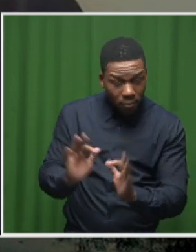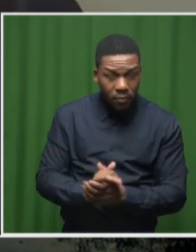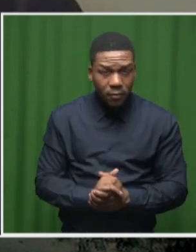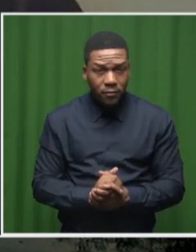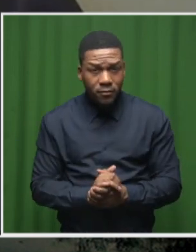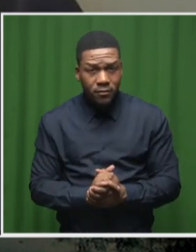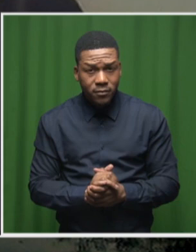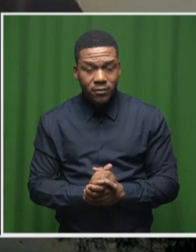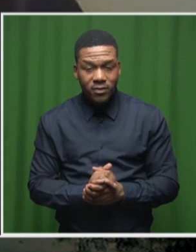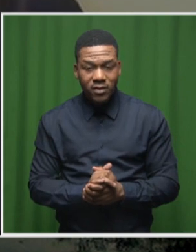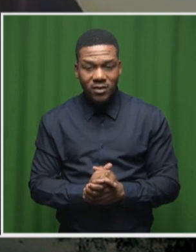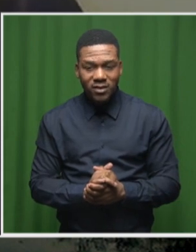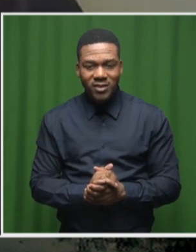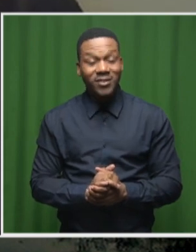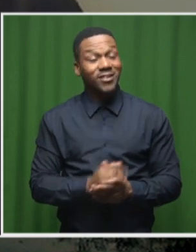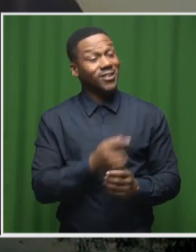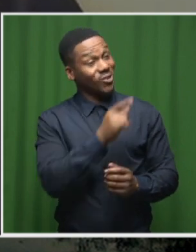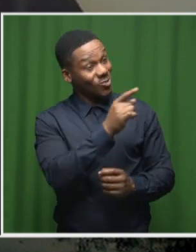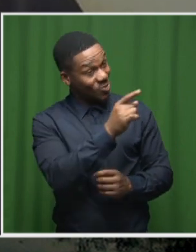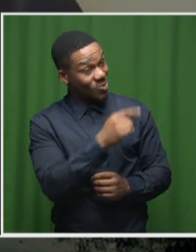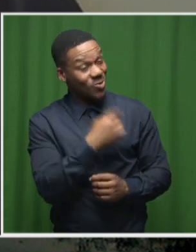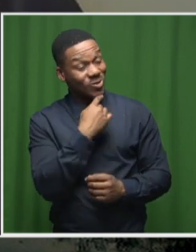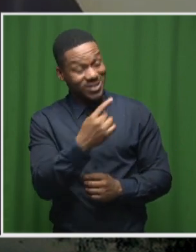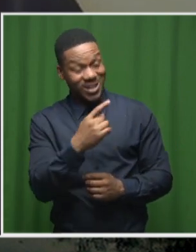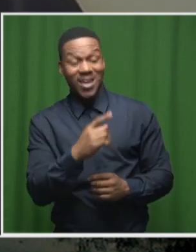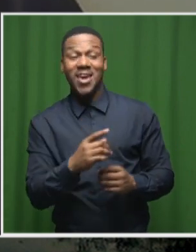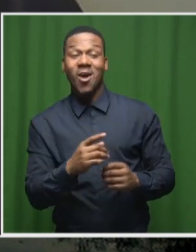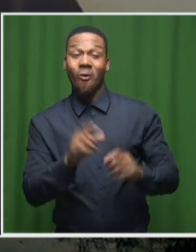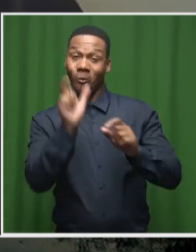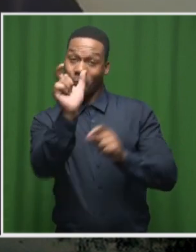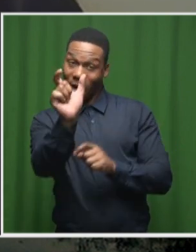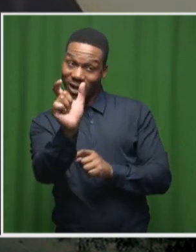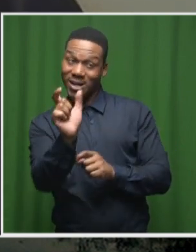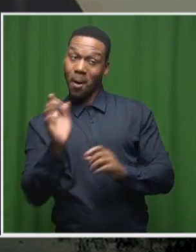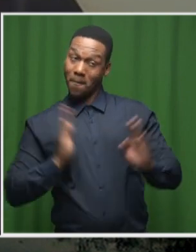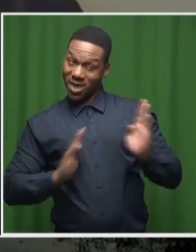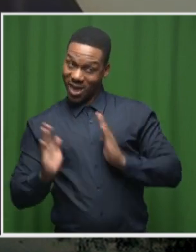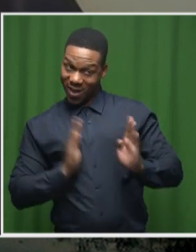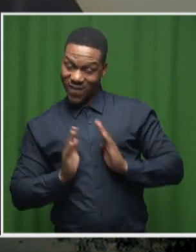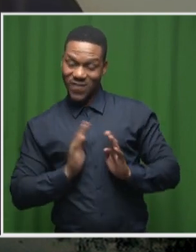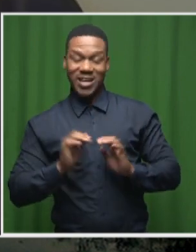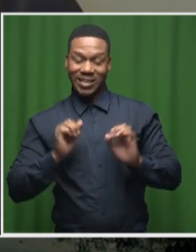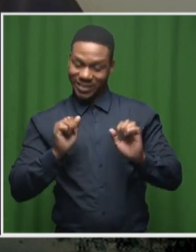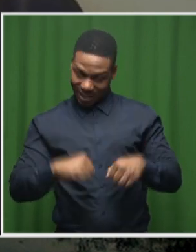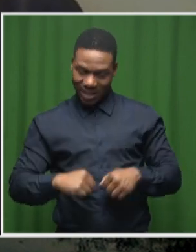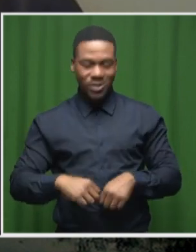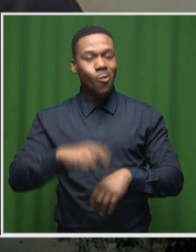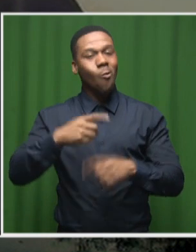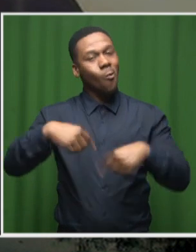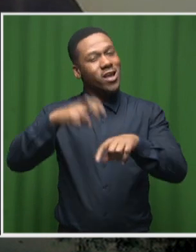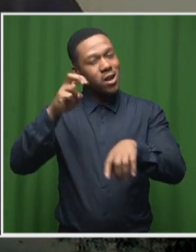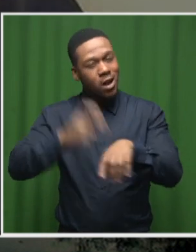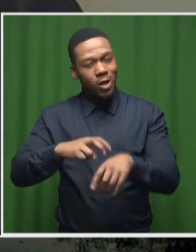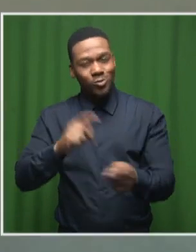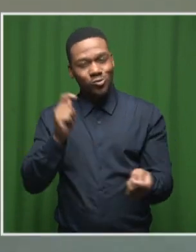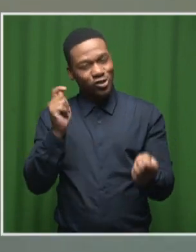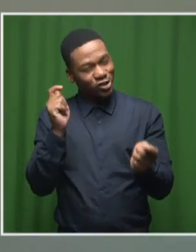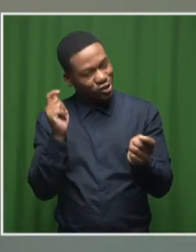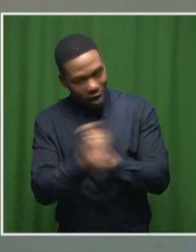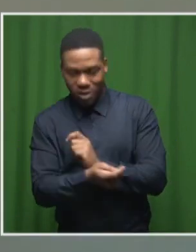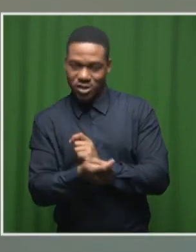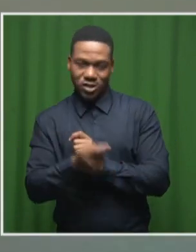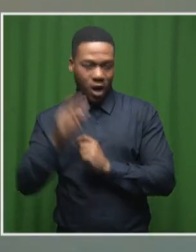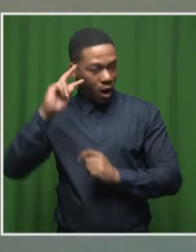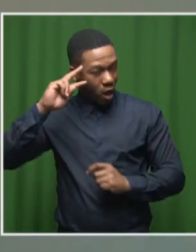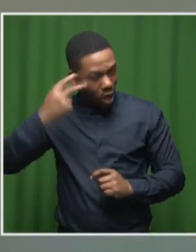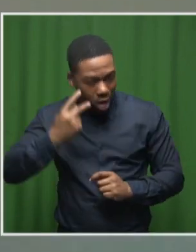In actual fact, when you're saying behaving, that's actually the whole idea, that we change the behavior in terms of how we use electricity, especially